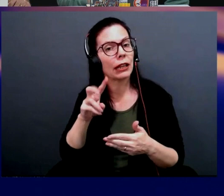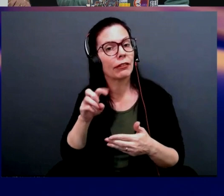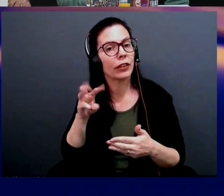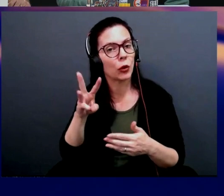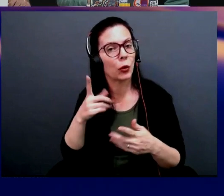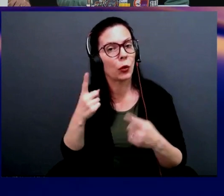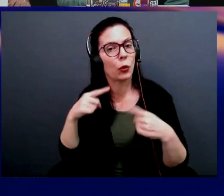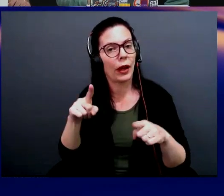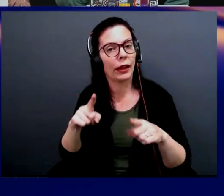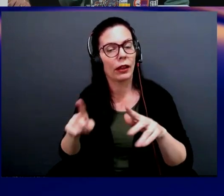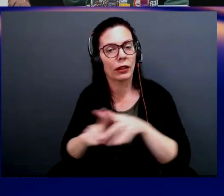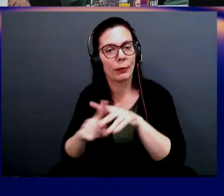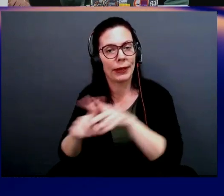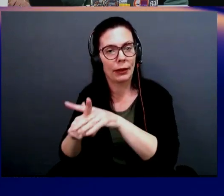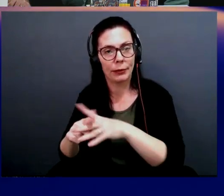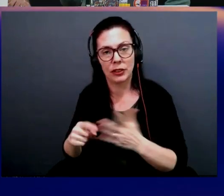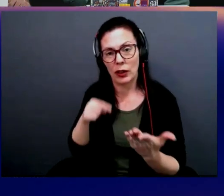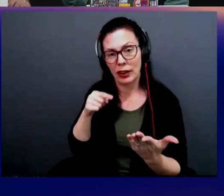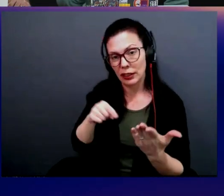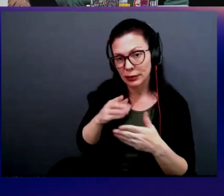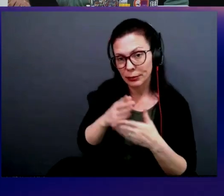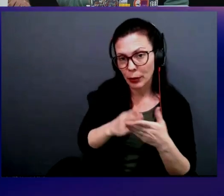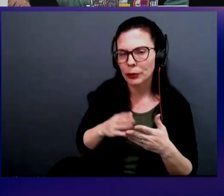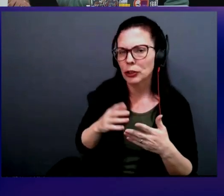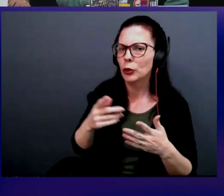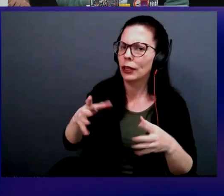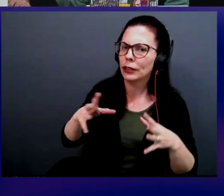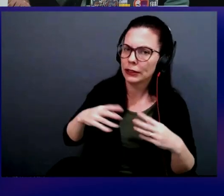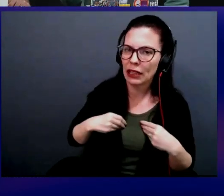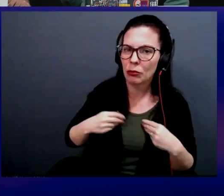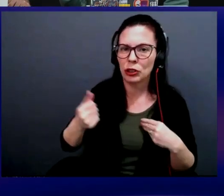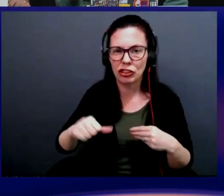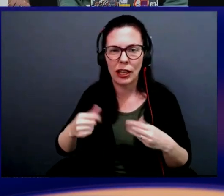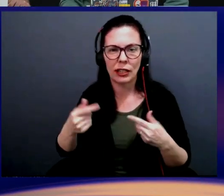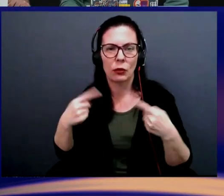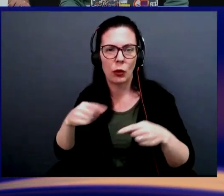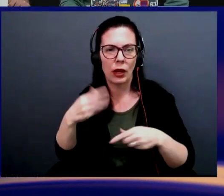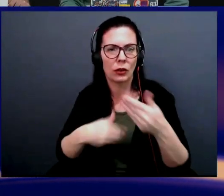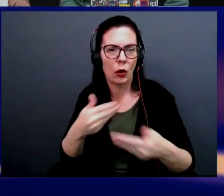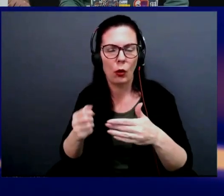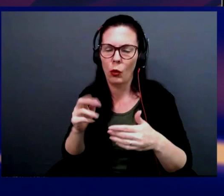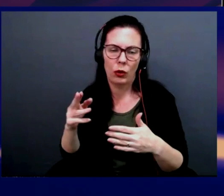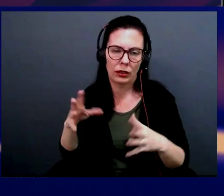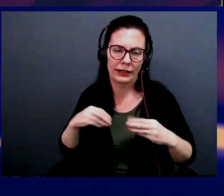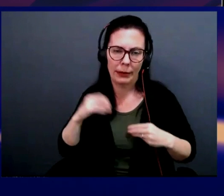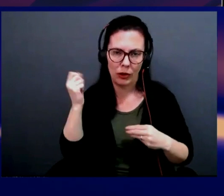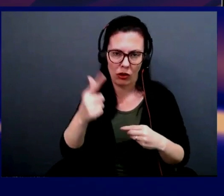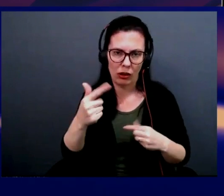this is a component. You can accept and reject as you go, or just accept all, which I'll do right now.